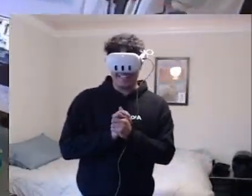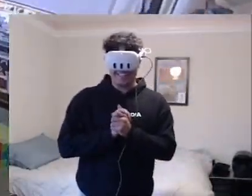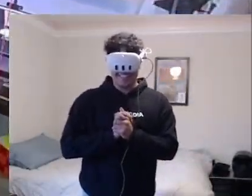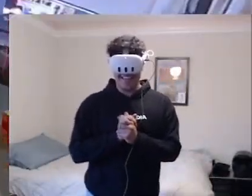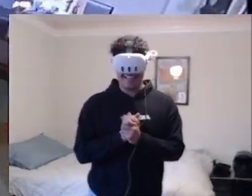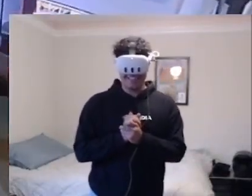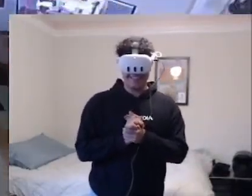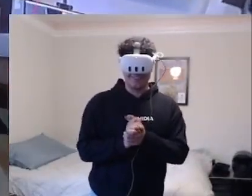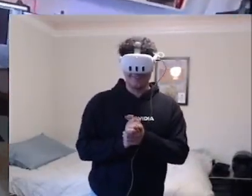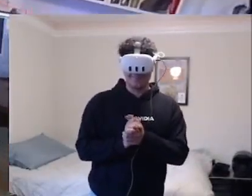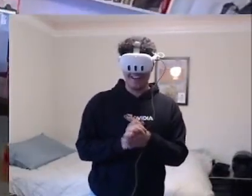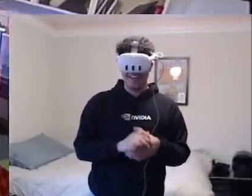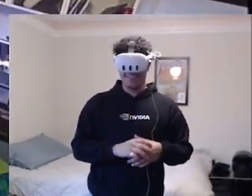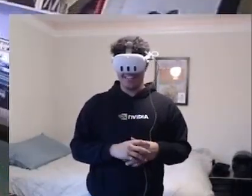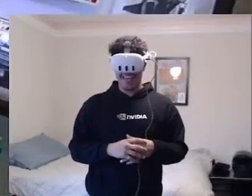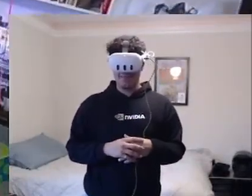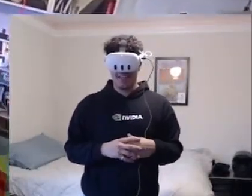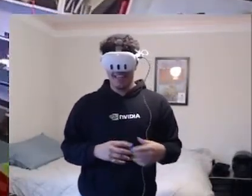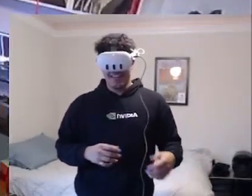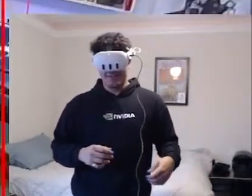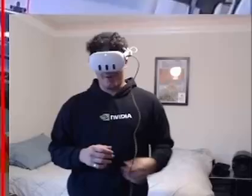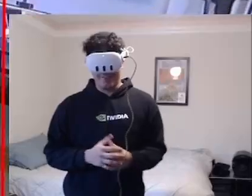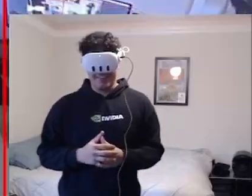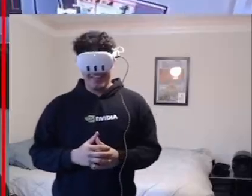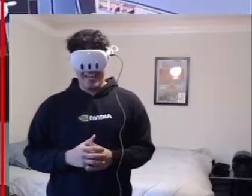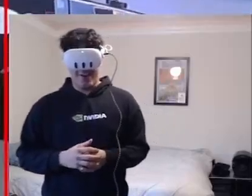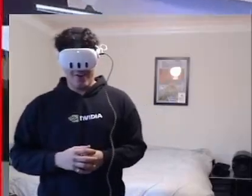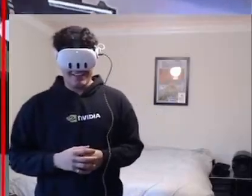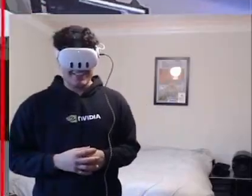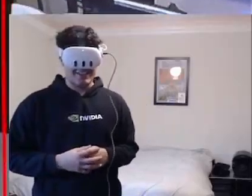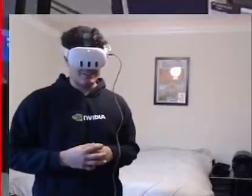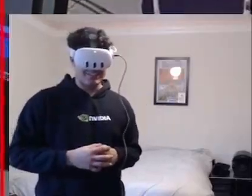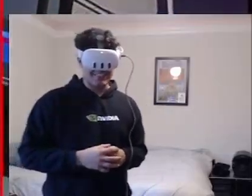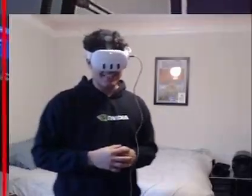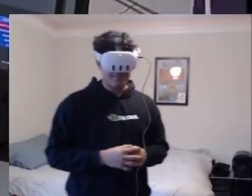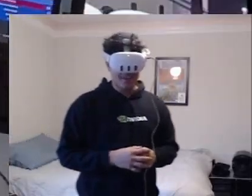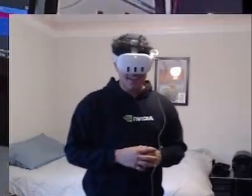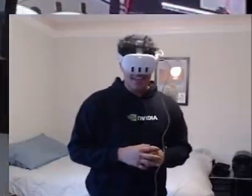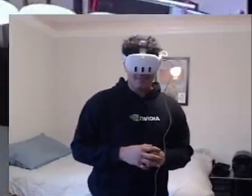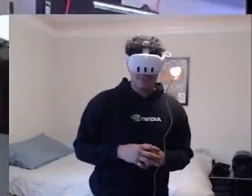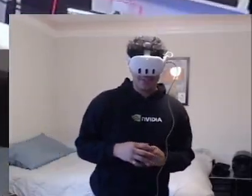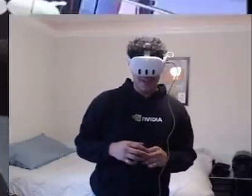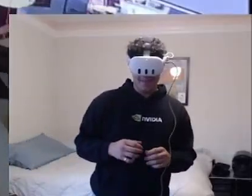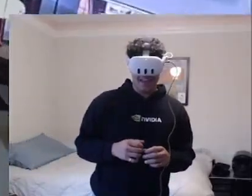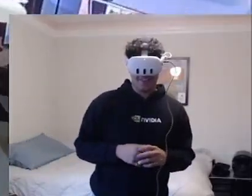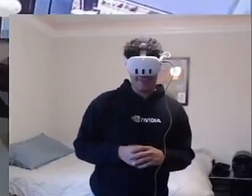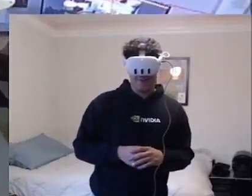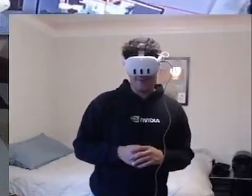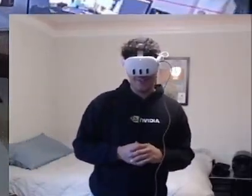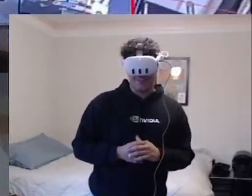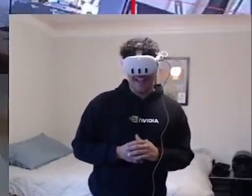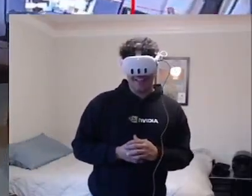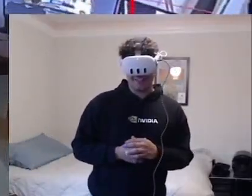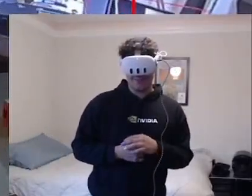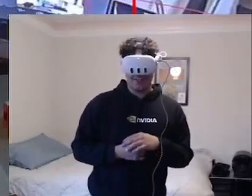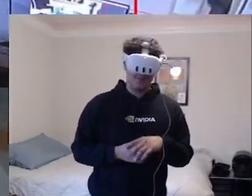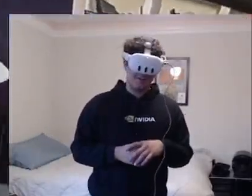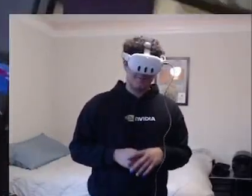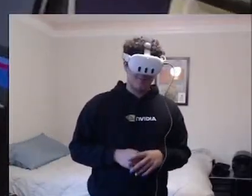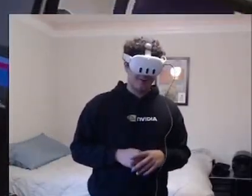All right. Hello. My name is Gabe, and I'm part of the ARSL team. And we just got back from